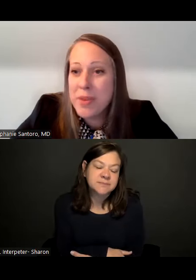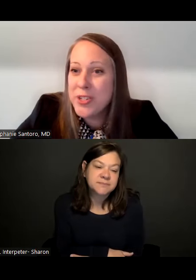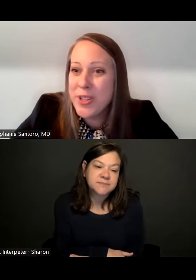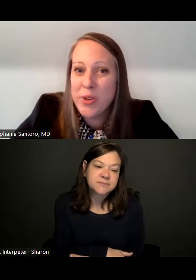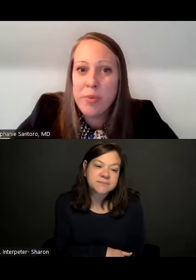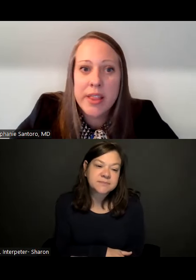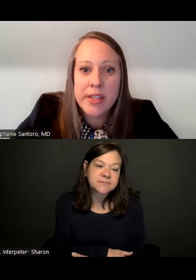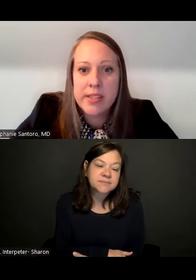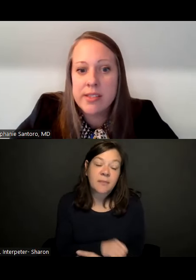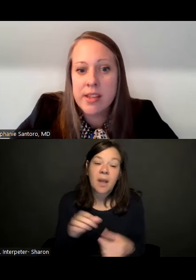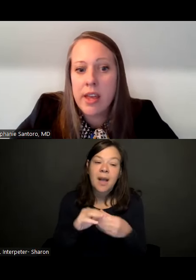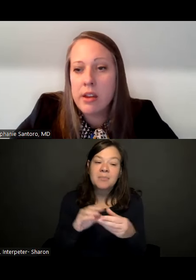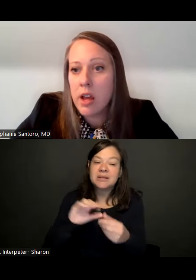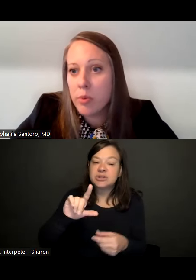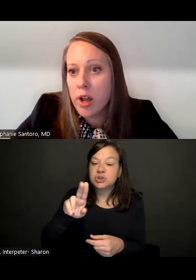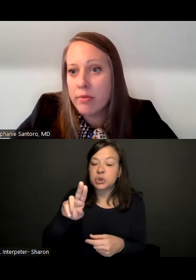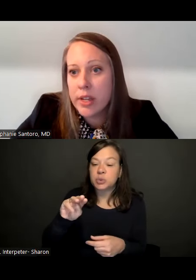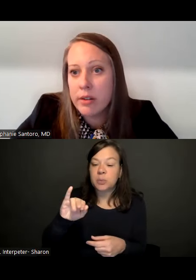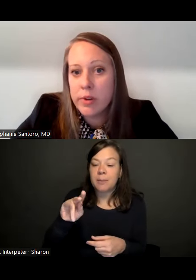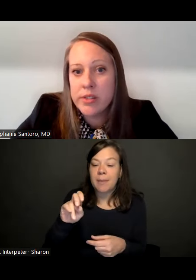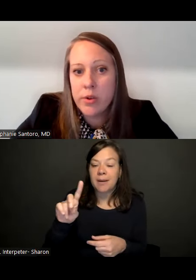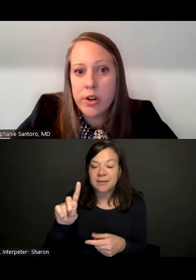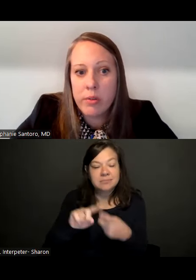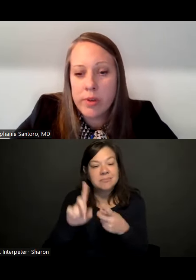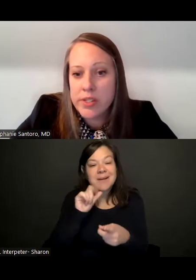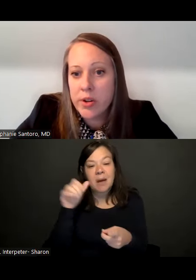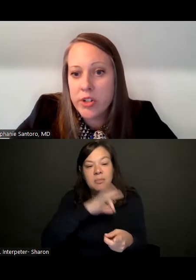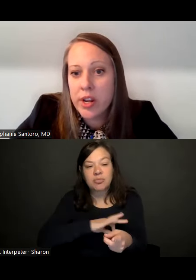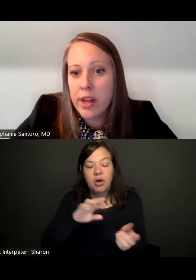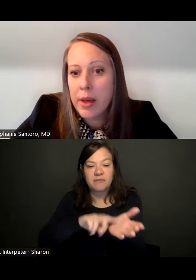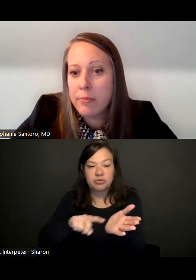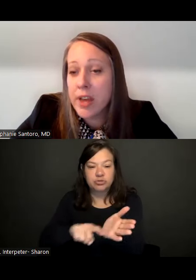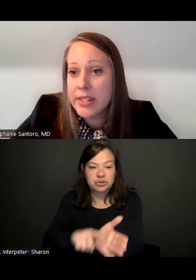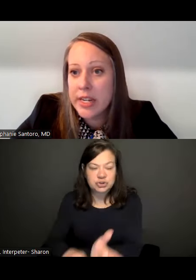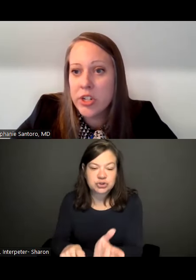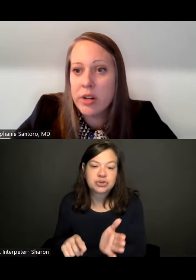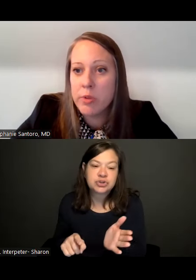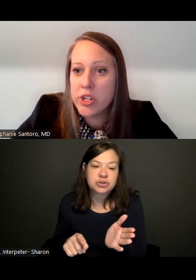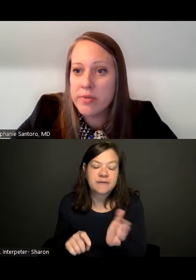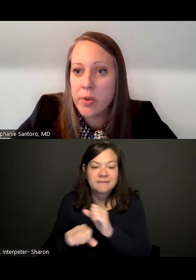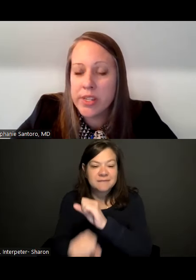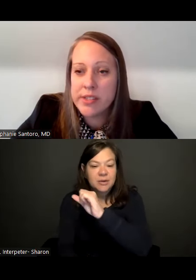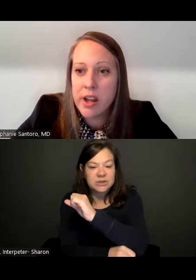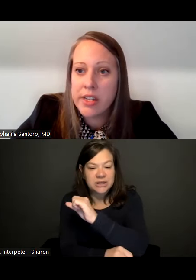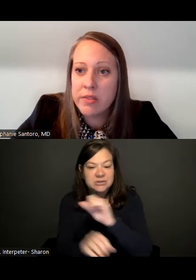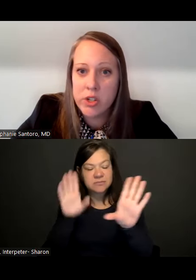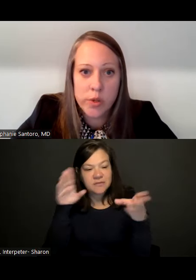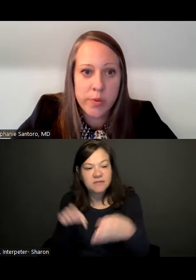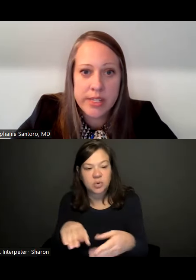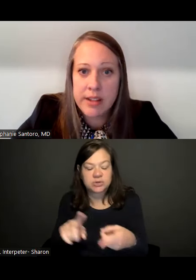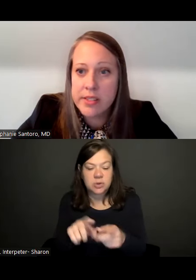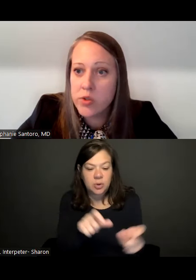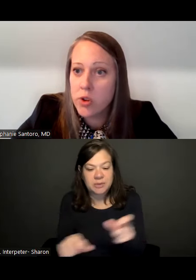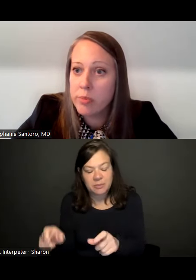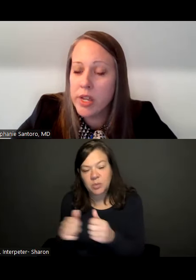So I mentioned Lumine. This is a nonprofit research foundation, which is focused on individuals